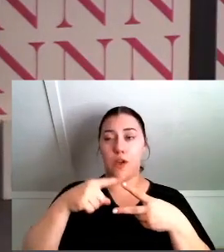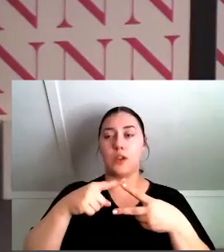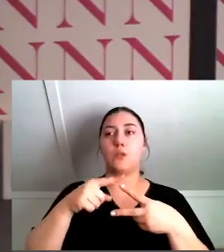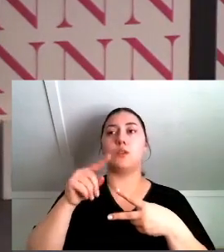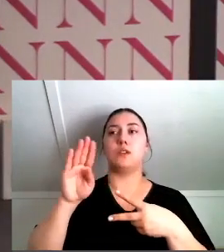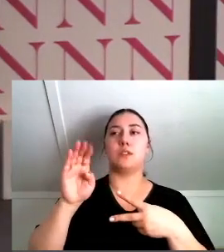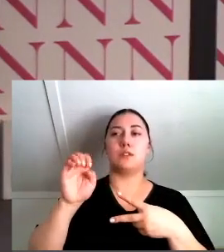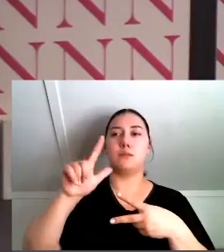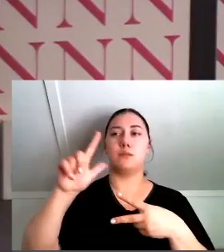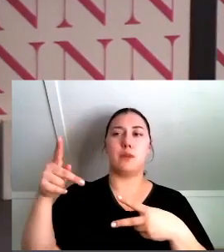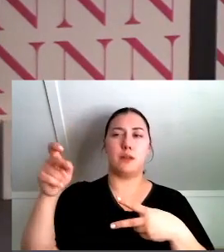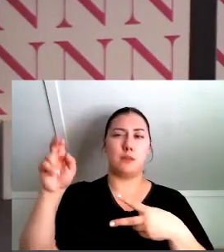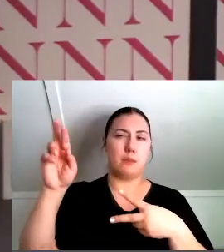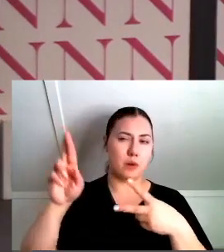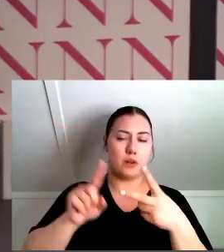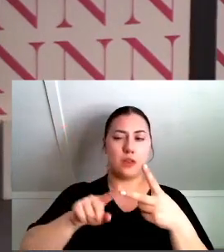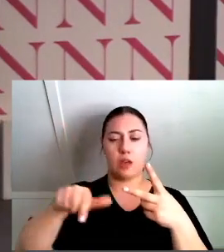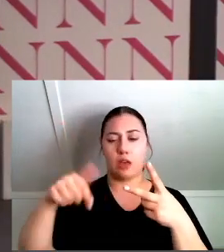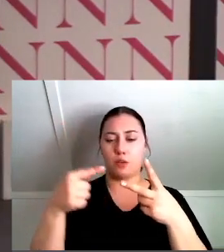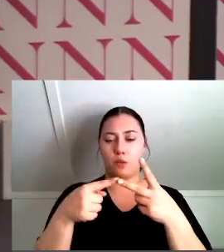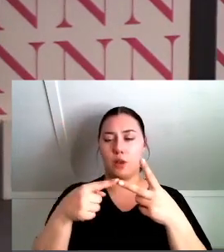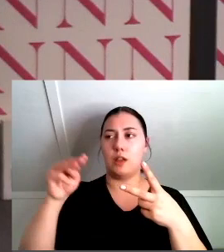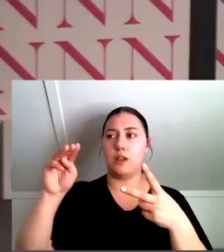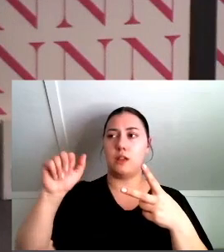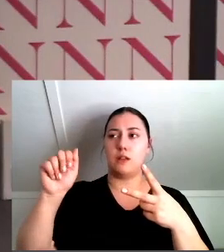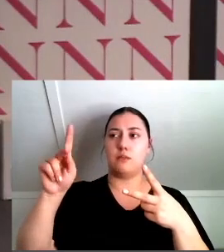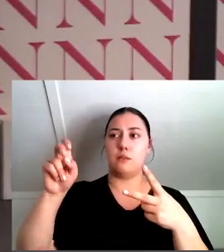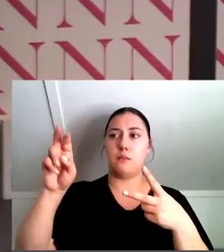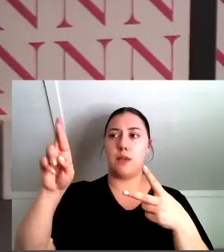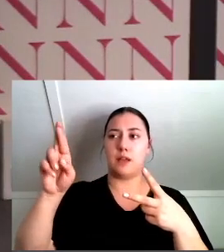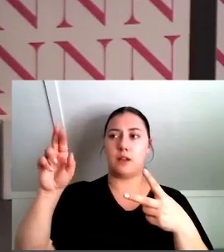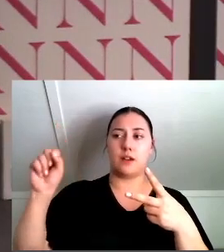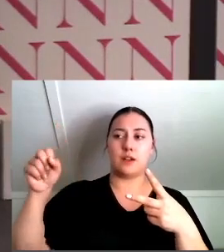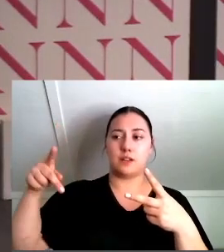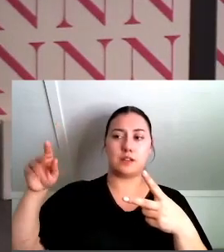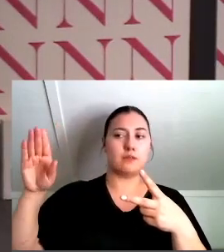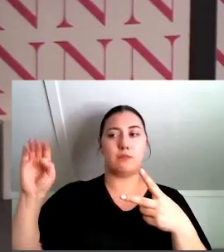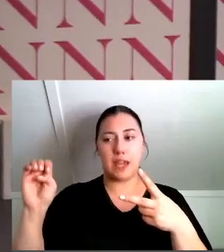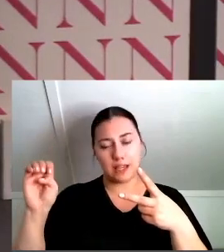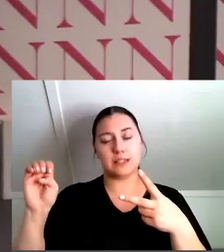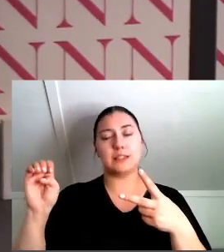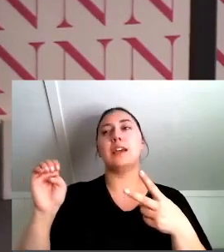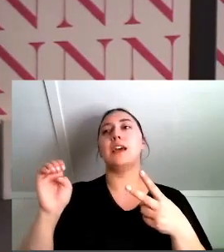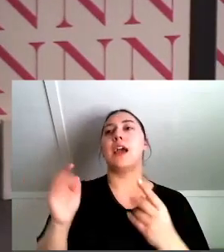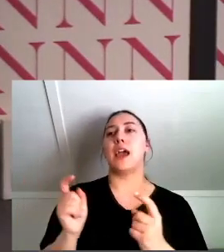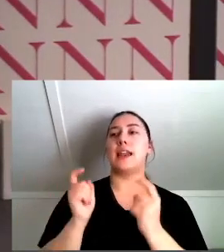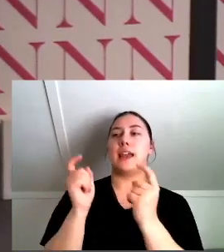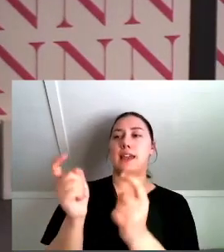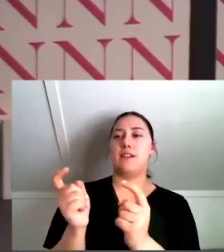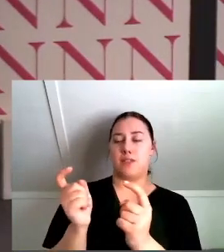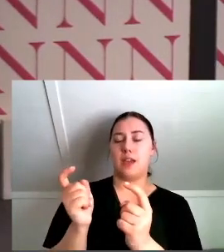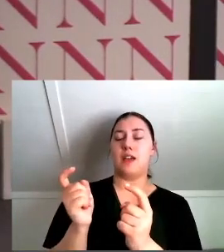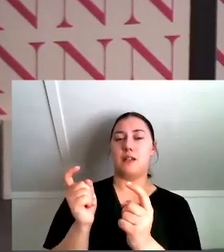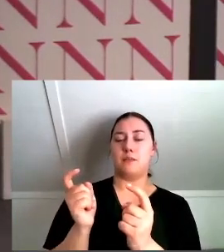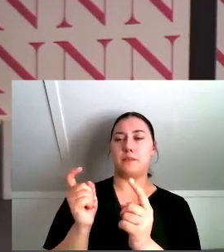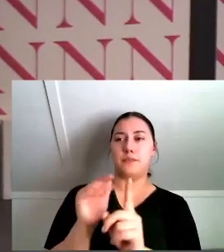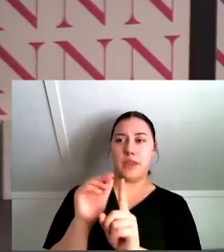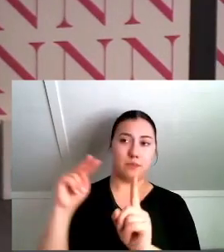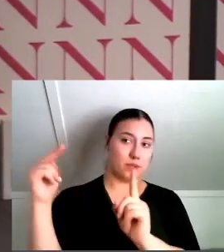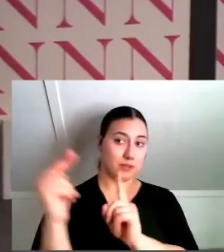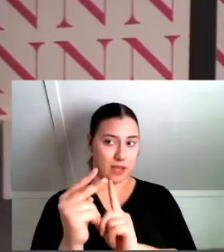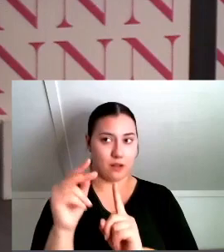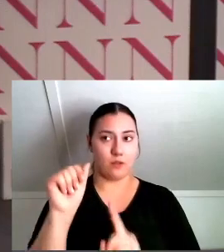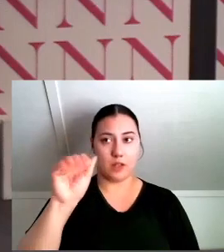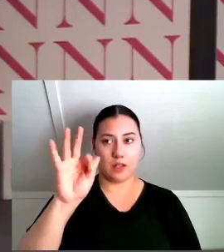one was a makerspace. And in that class, I was helping them sort of use like an Afrofuturist lens to think about ways to make